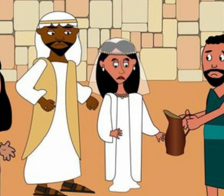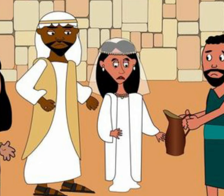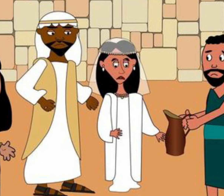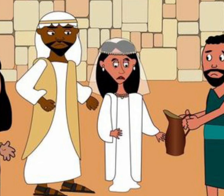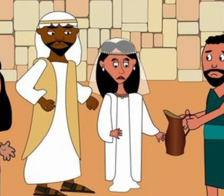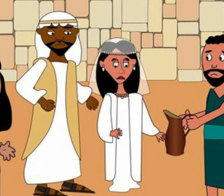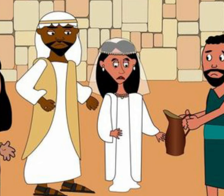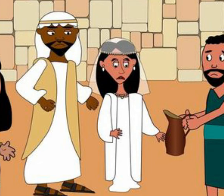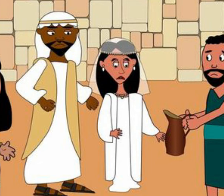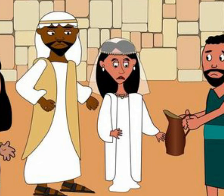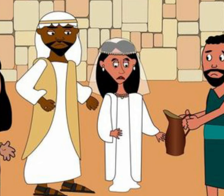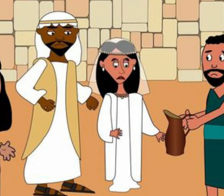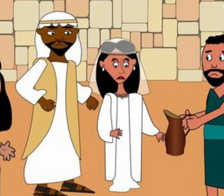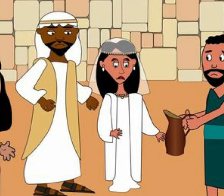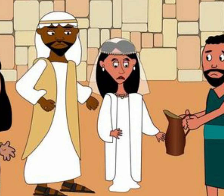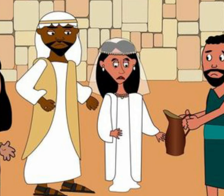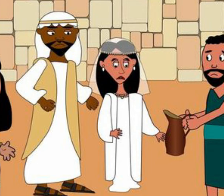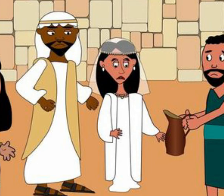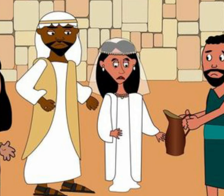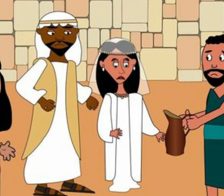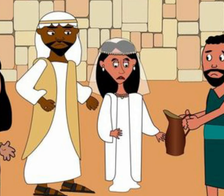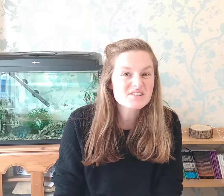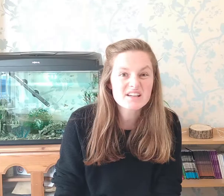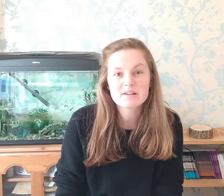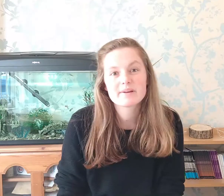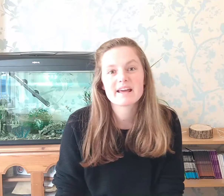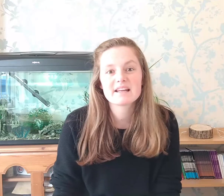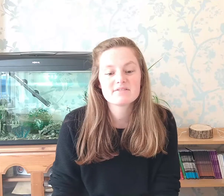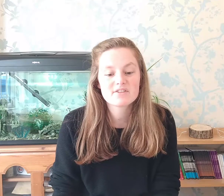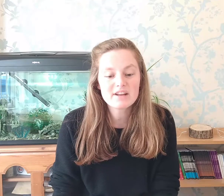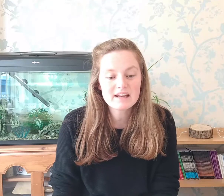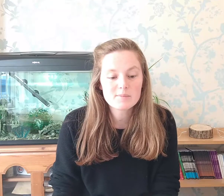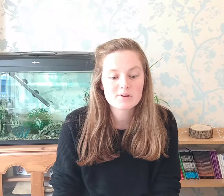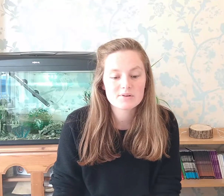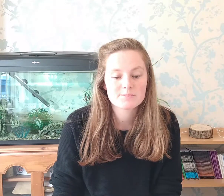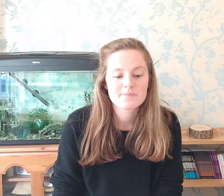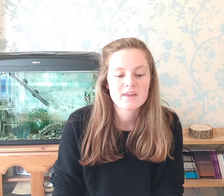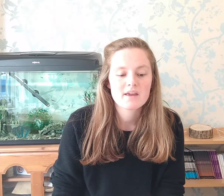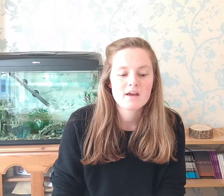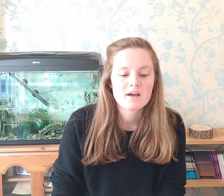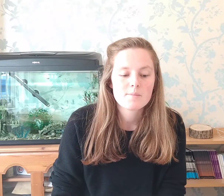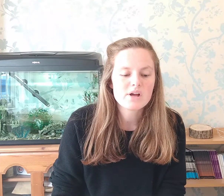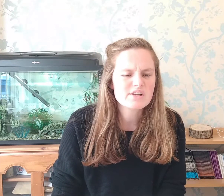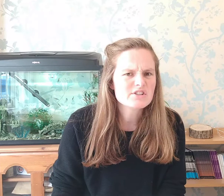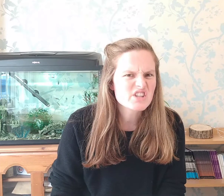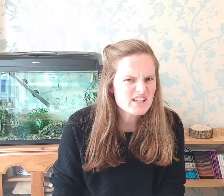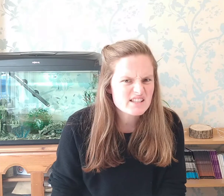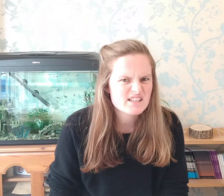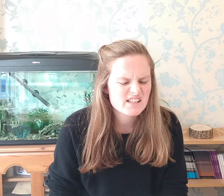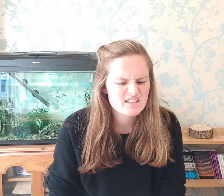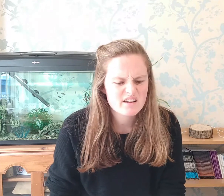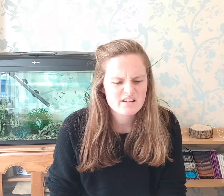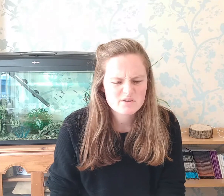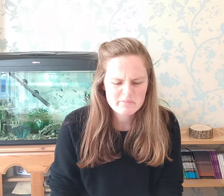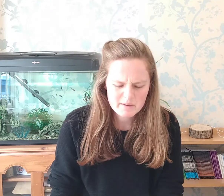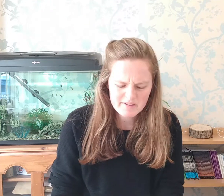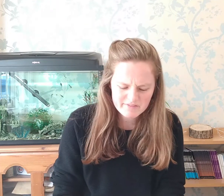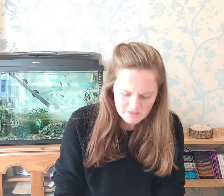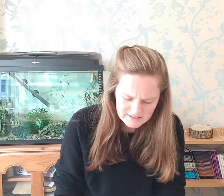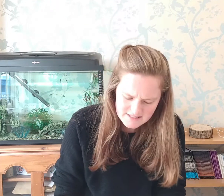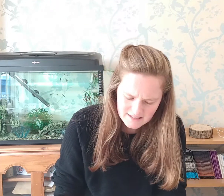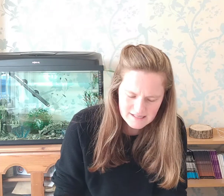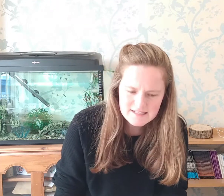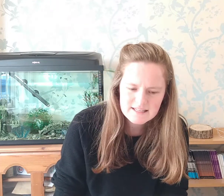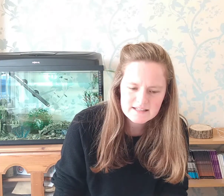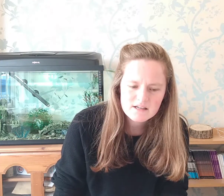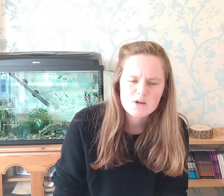had gone from that party. It wasn't going to be any fun anymore. But Jesus said to her something a bit